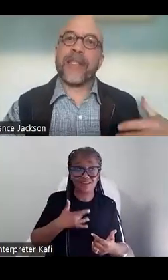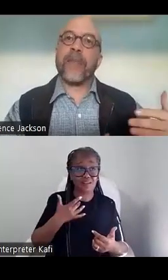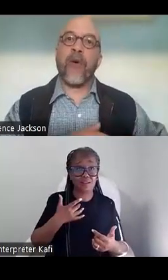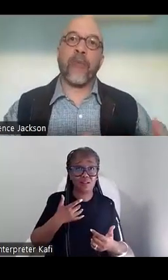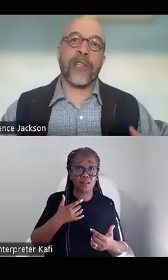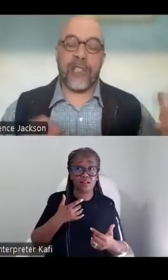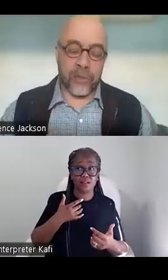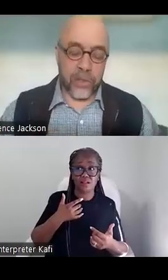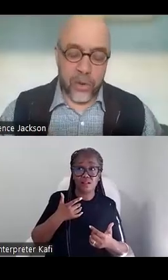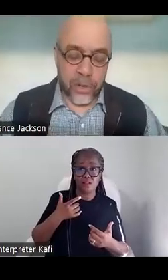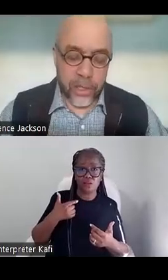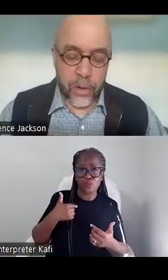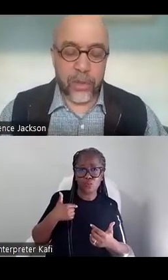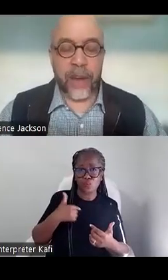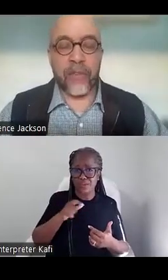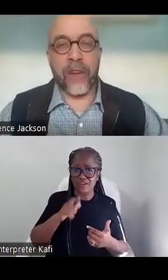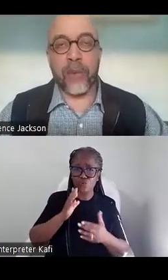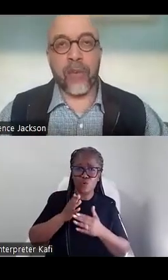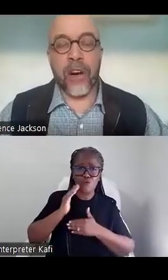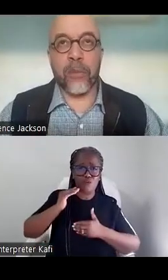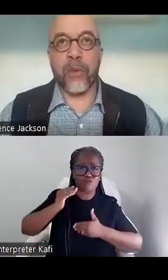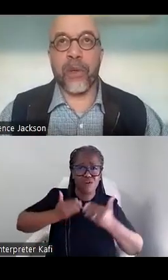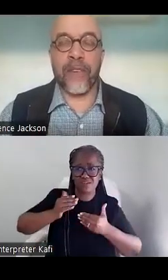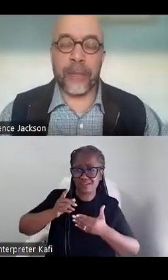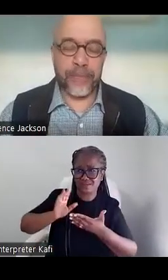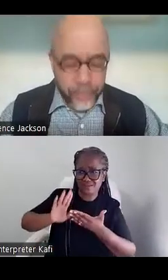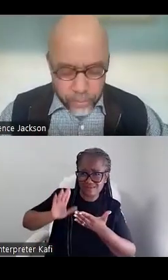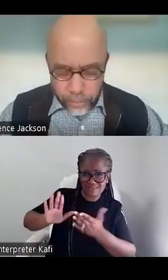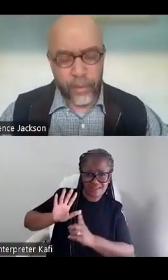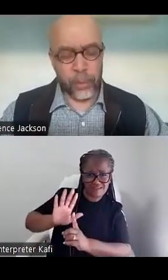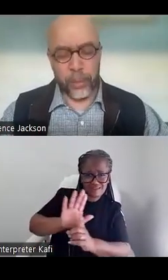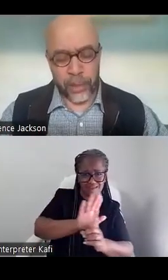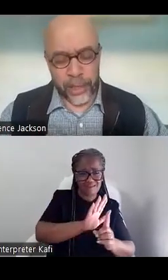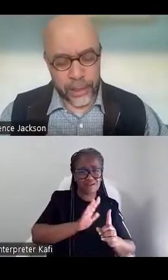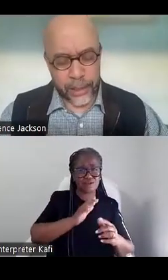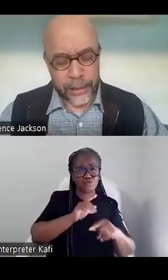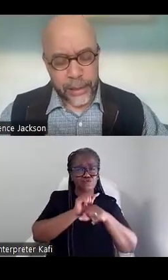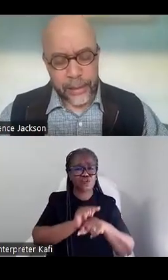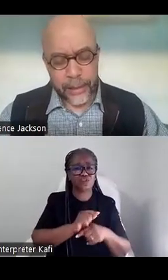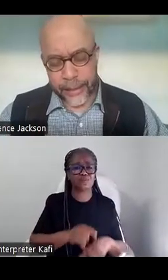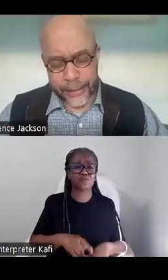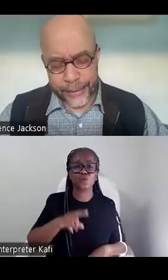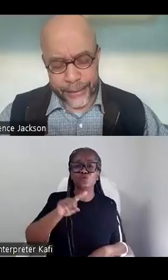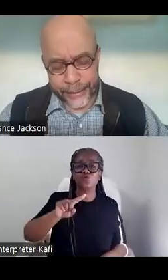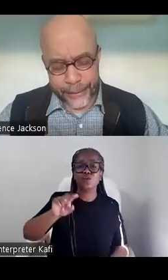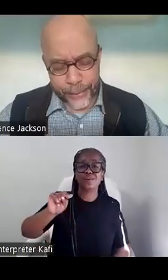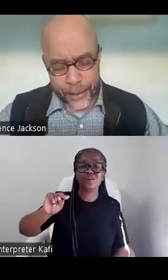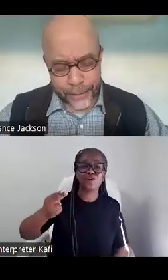process them over much. Zora Hurston always will have this famous argument with people like